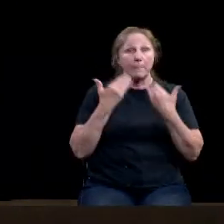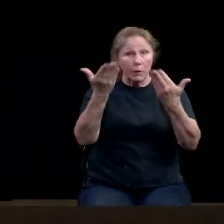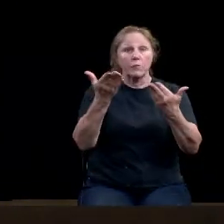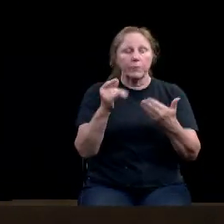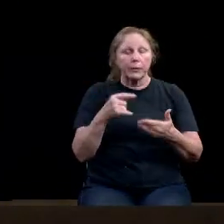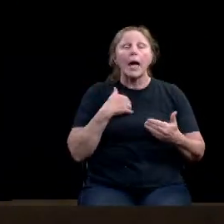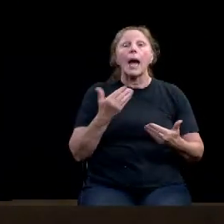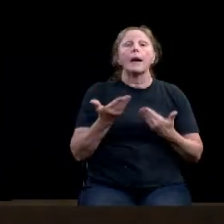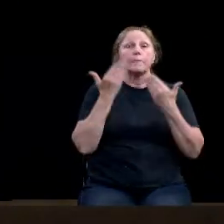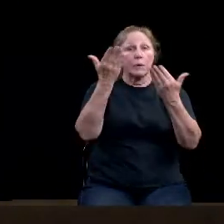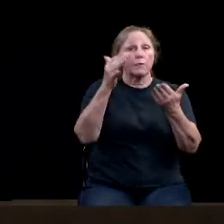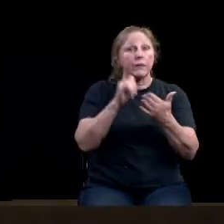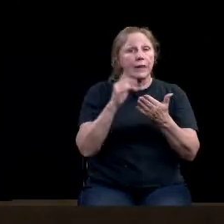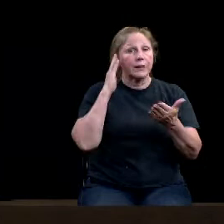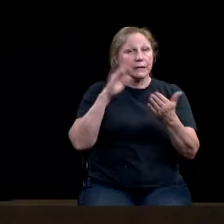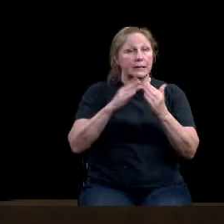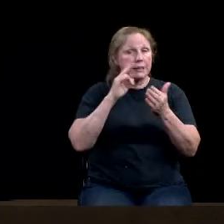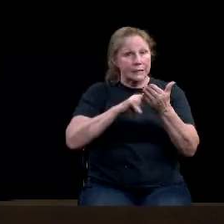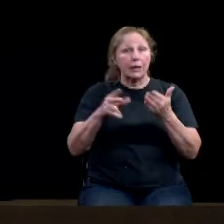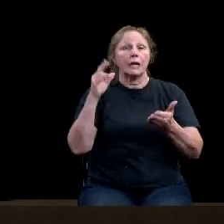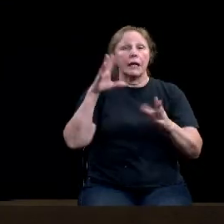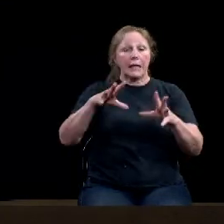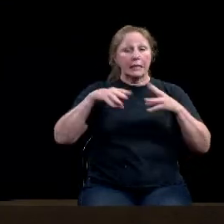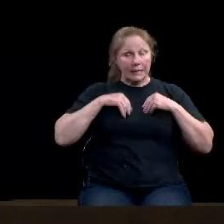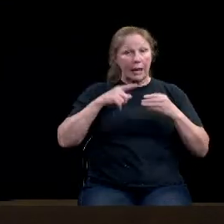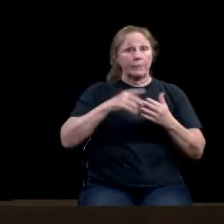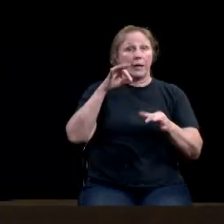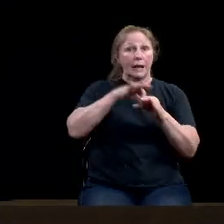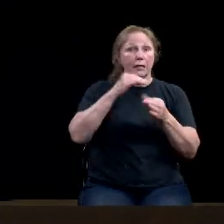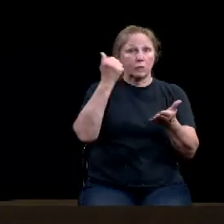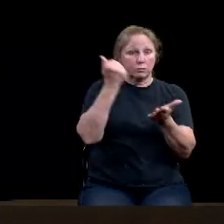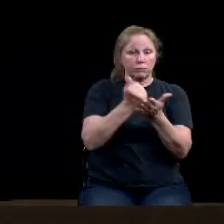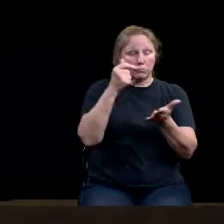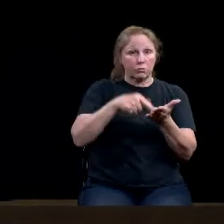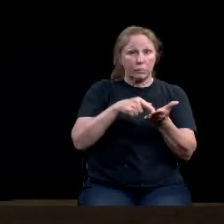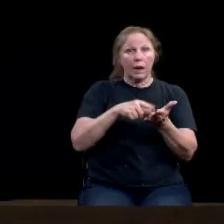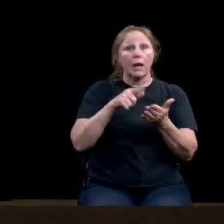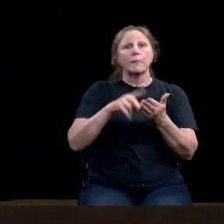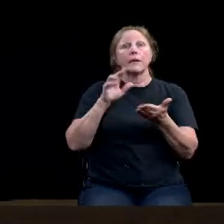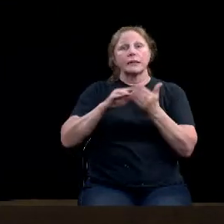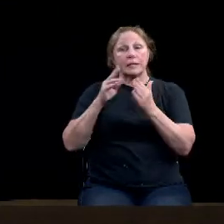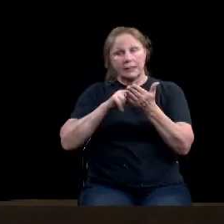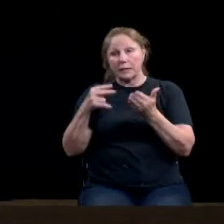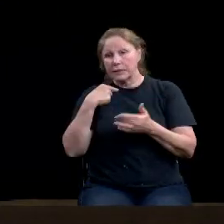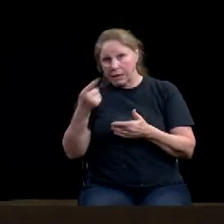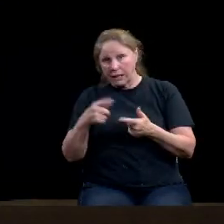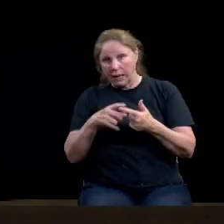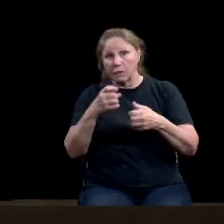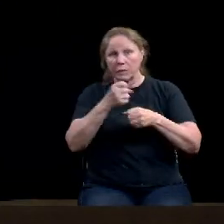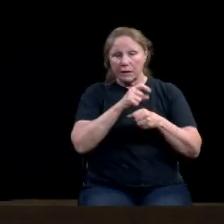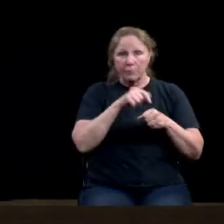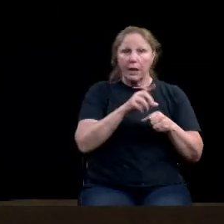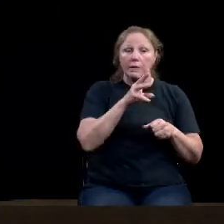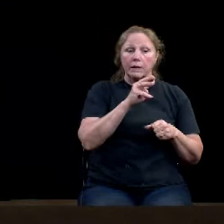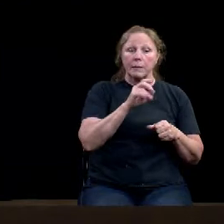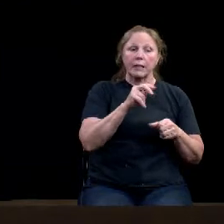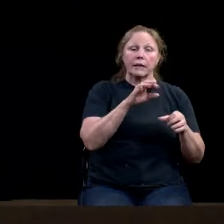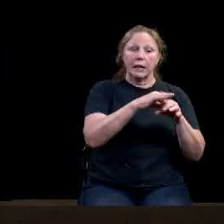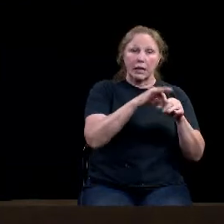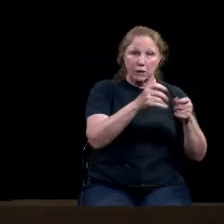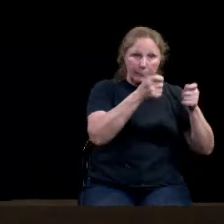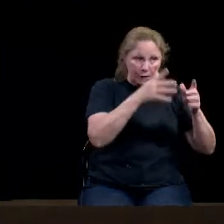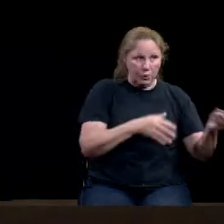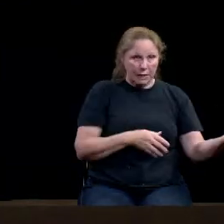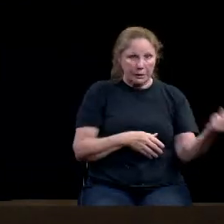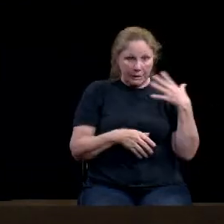by the McLennan County Elections Administrator as final, and that the person shown to have received the required number of votes for the respective office